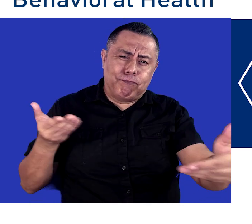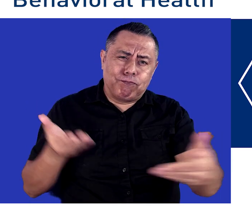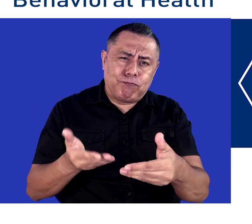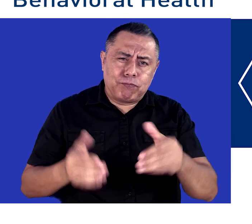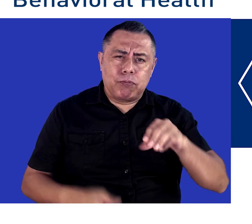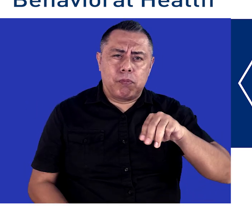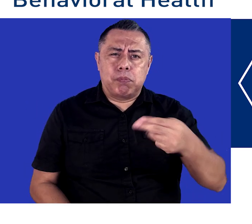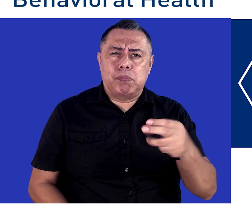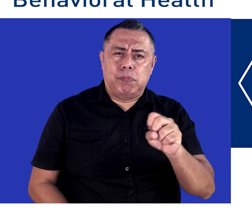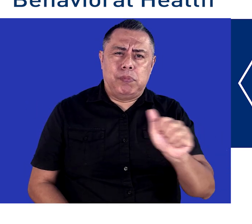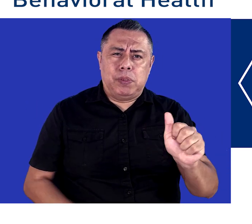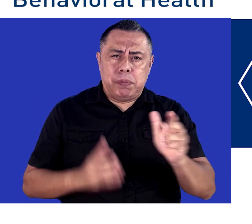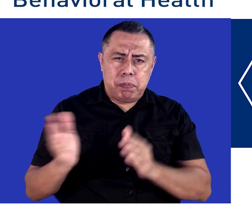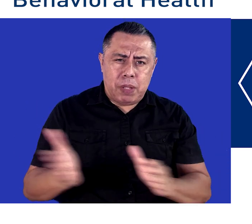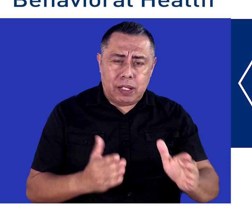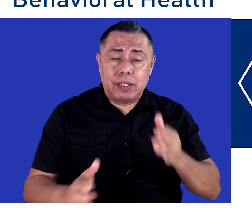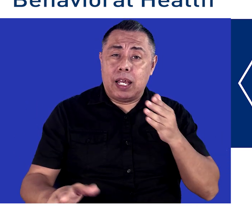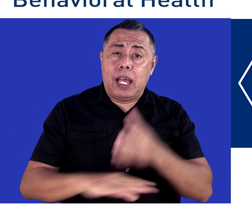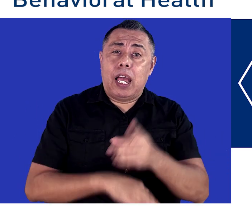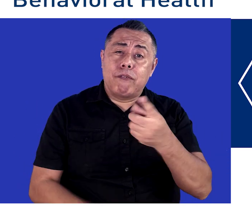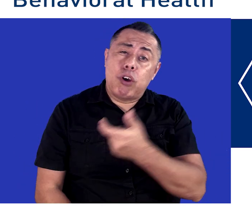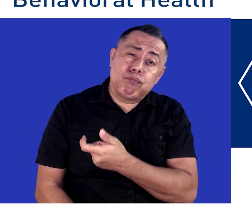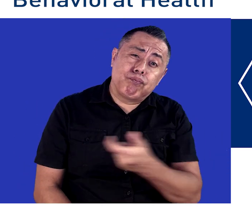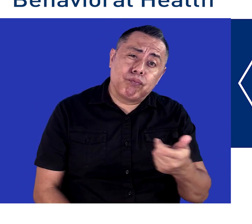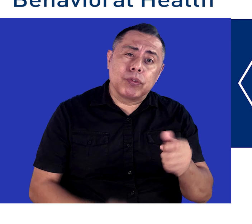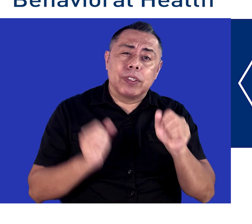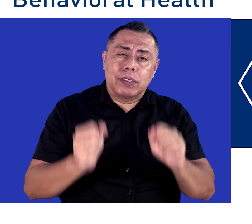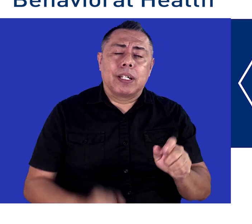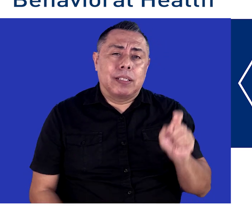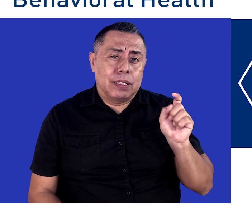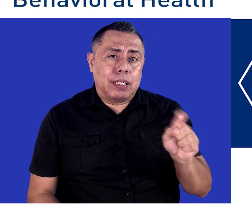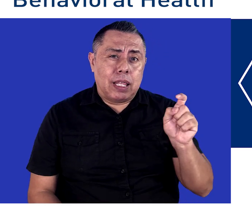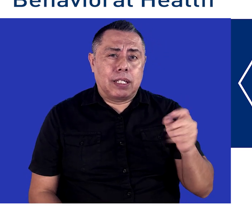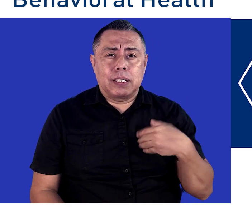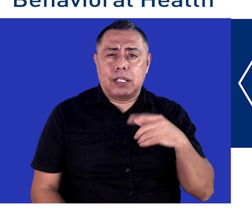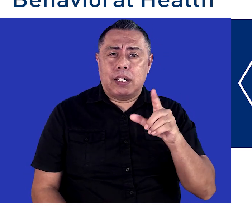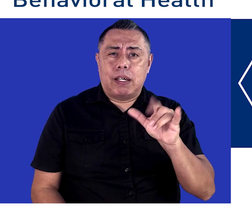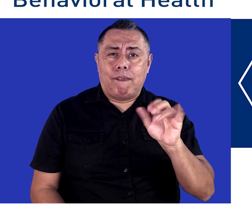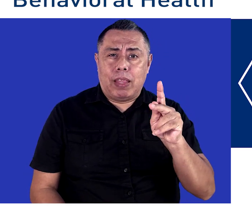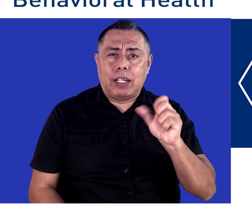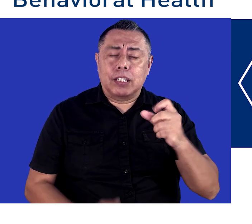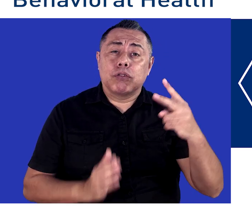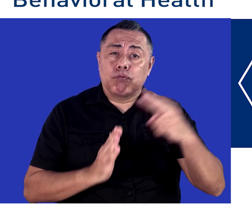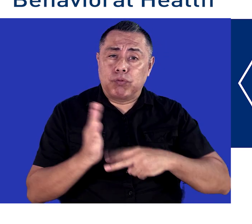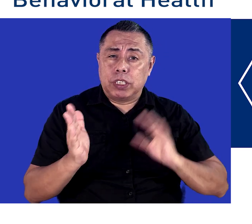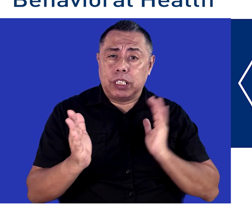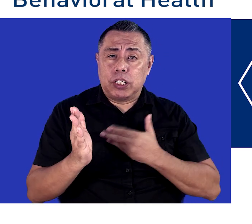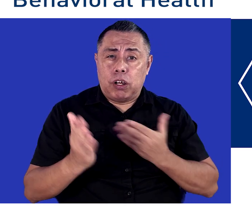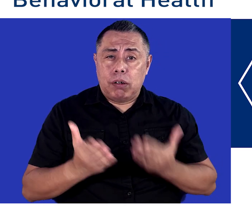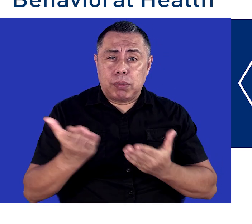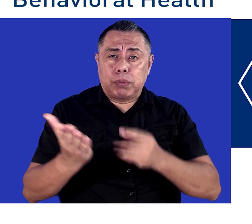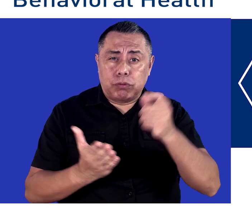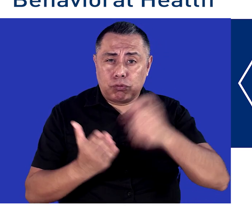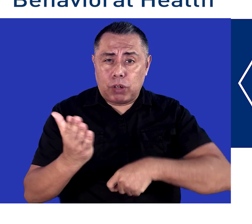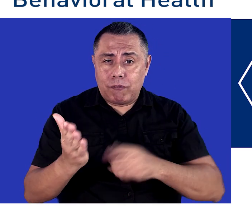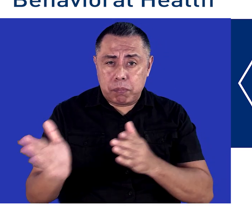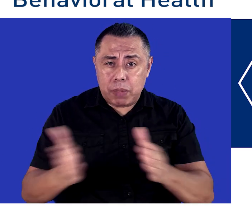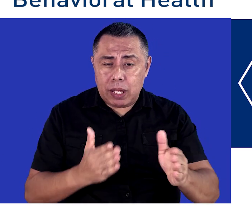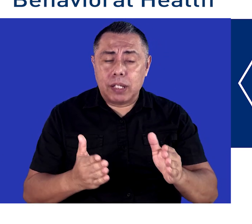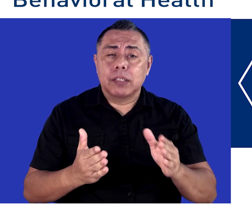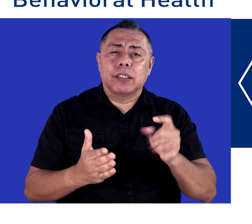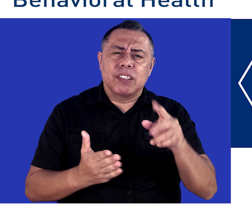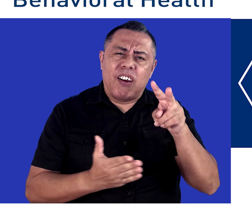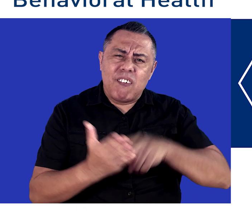MISA plan. After you listen to the video, you can click on the links embedded with this post and read the draft plan, how to